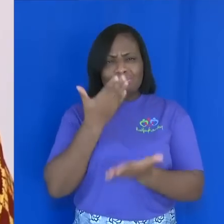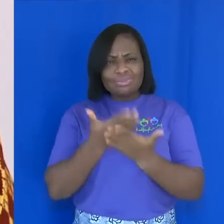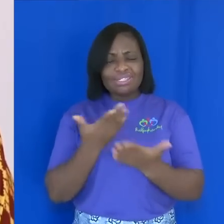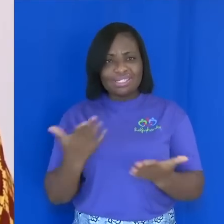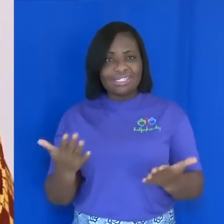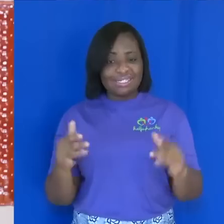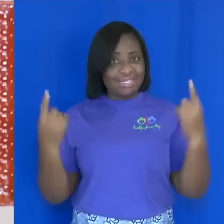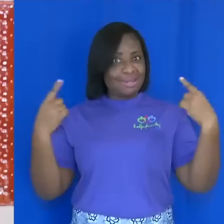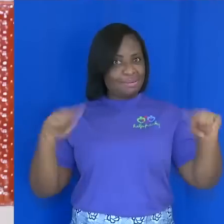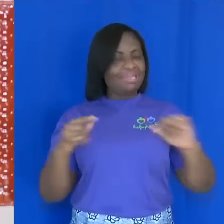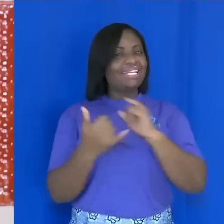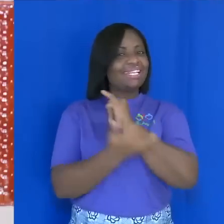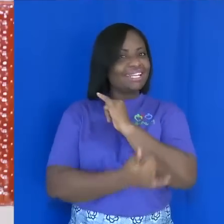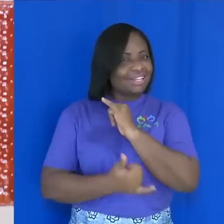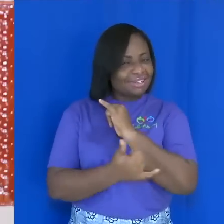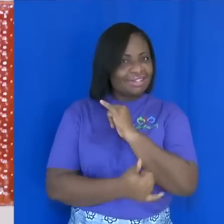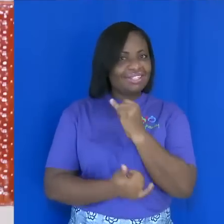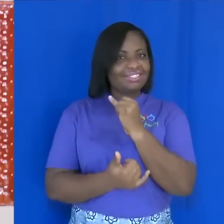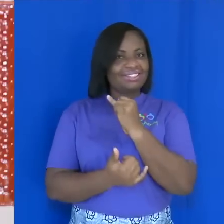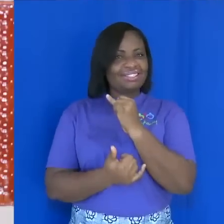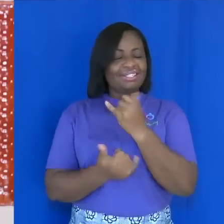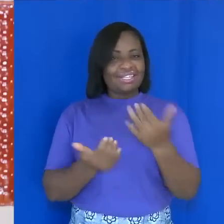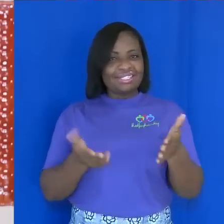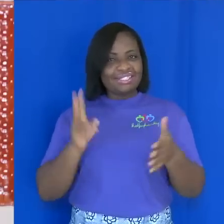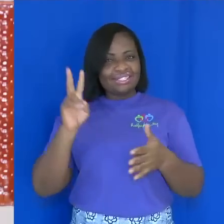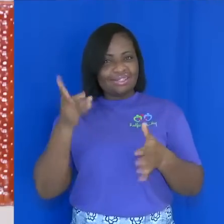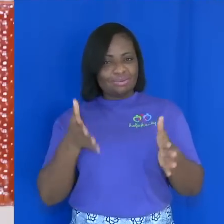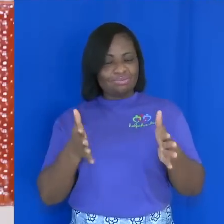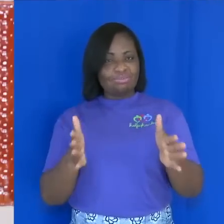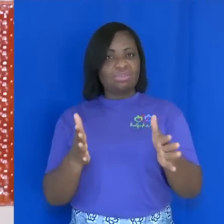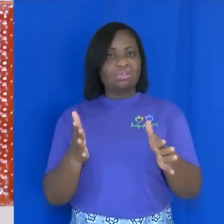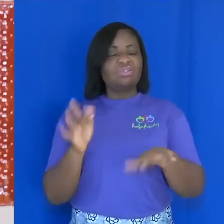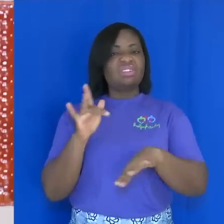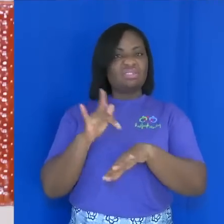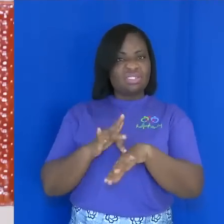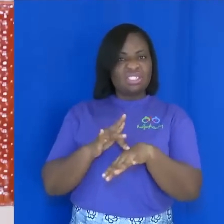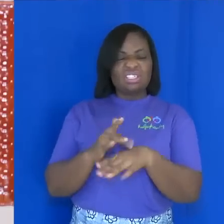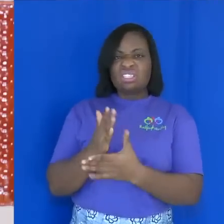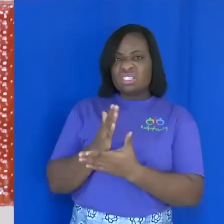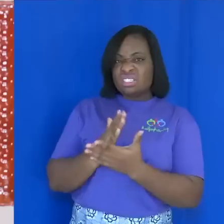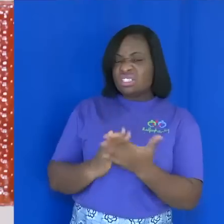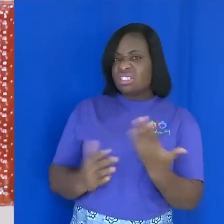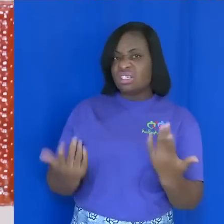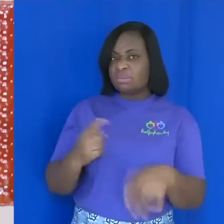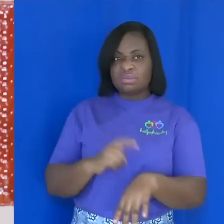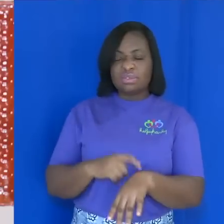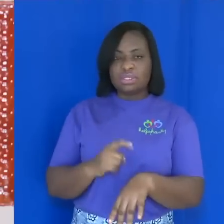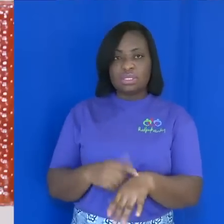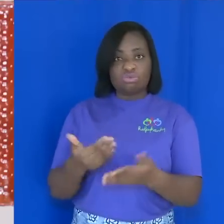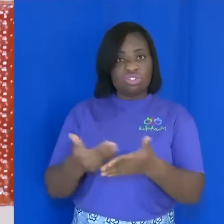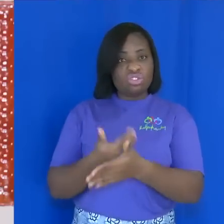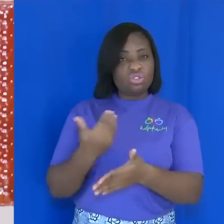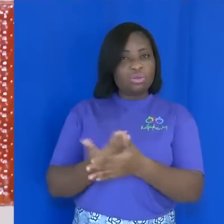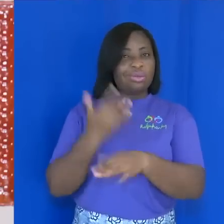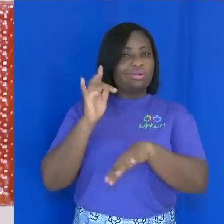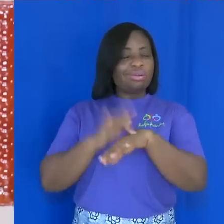happening in the countries that are experiencing a second wave of infections, where in some instances, new infections